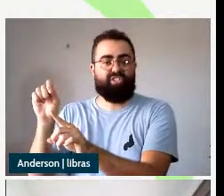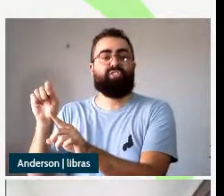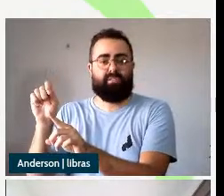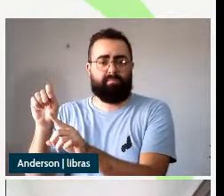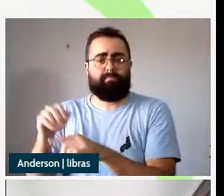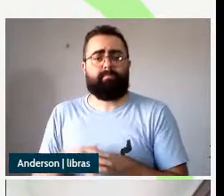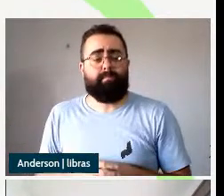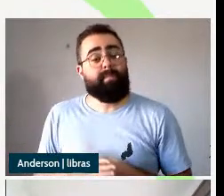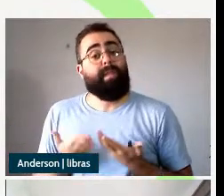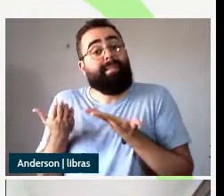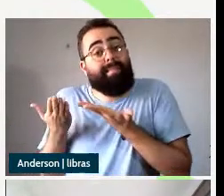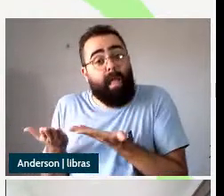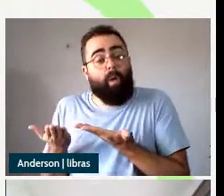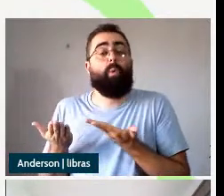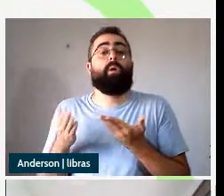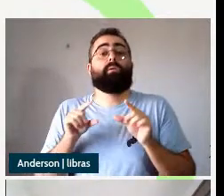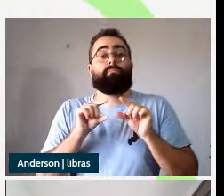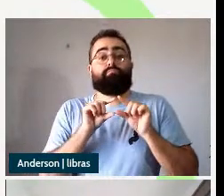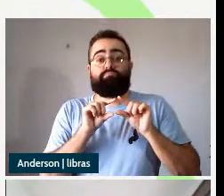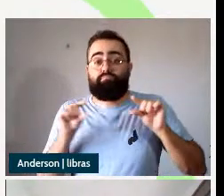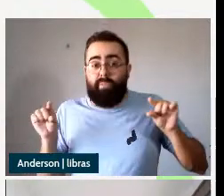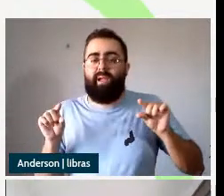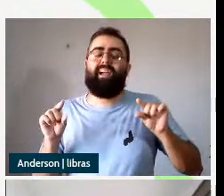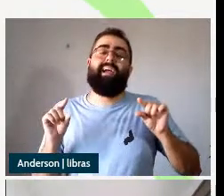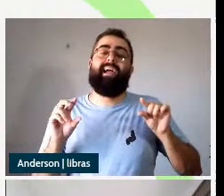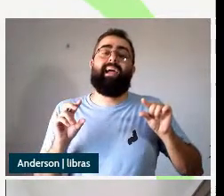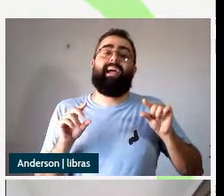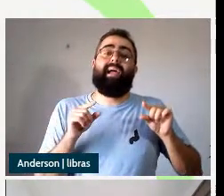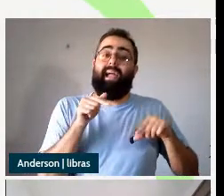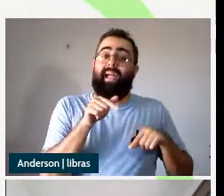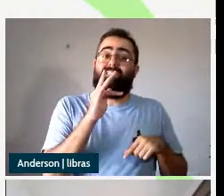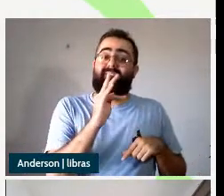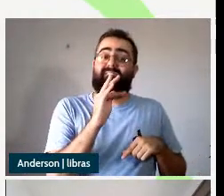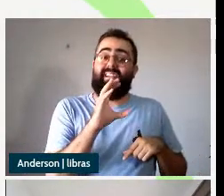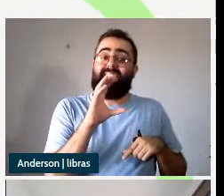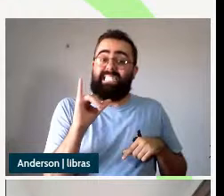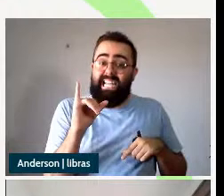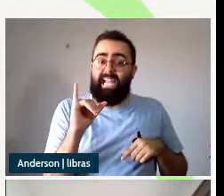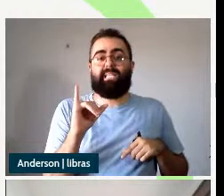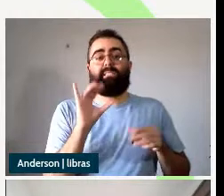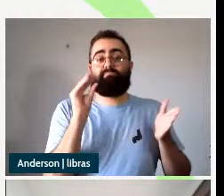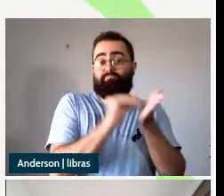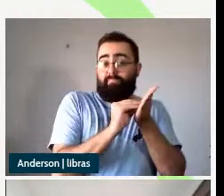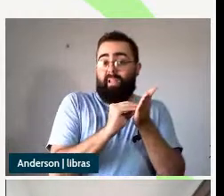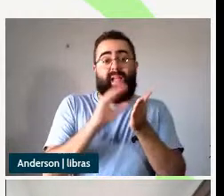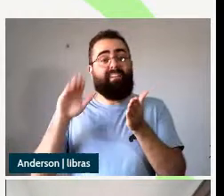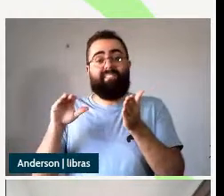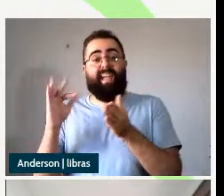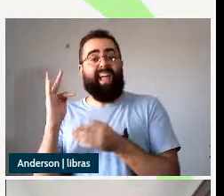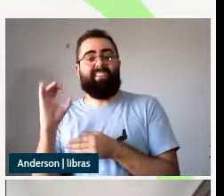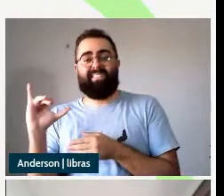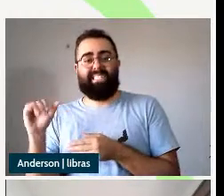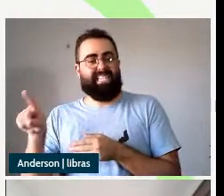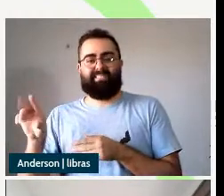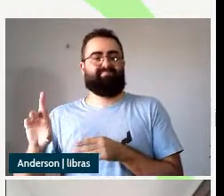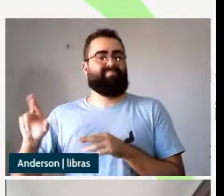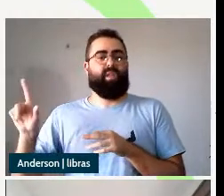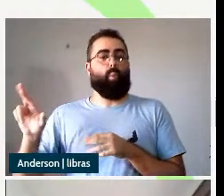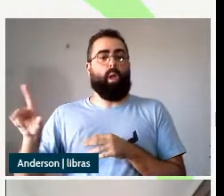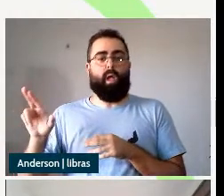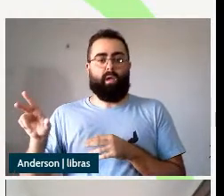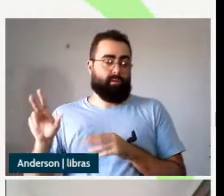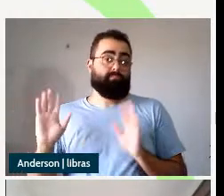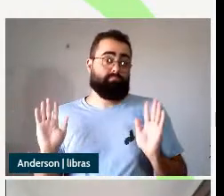fact differentiates free choice assertions from non-free choice assertions in which the freedom of choice is not relevant.